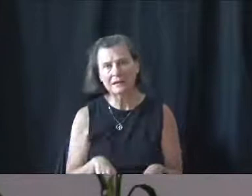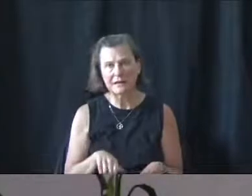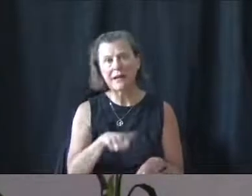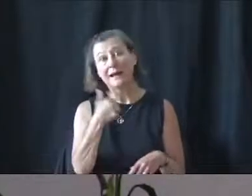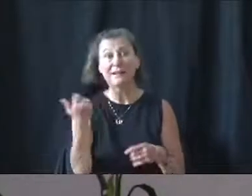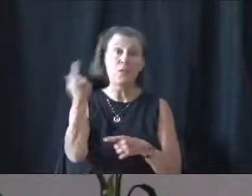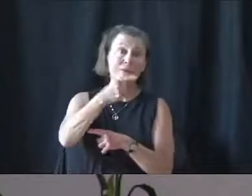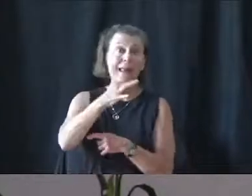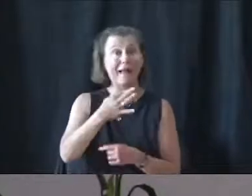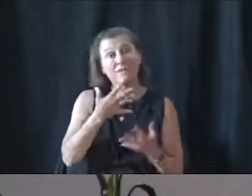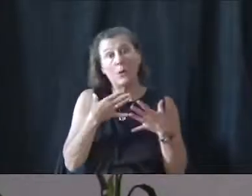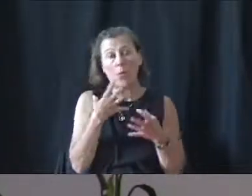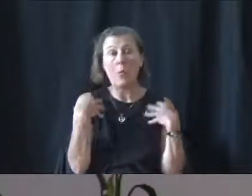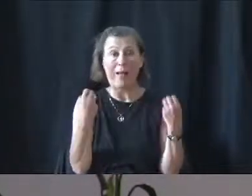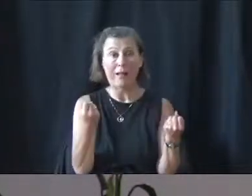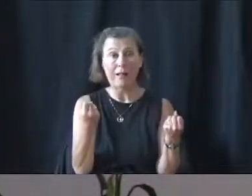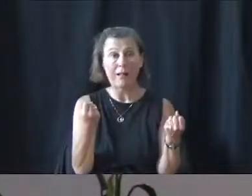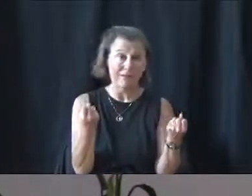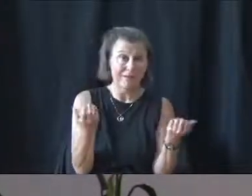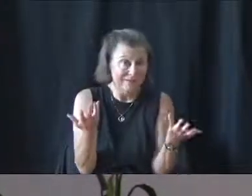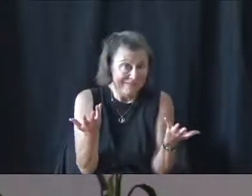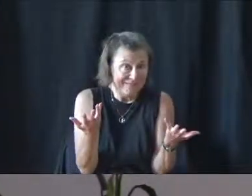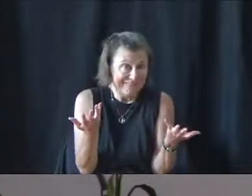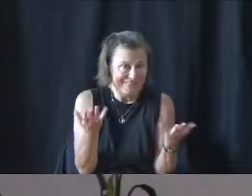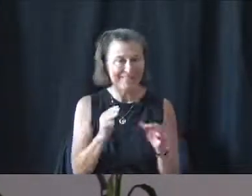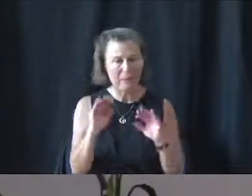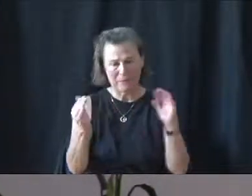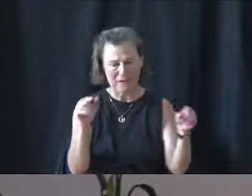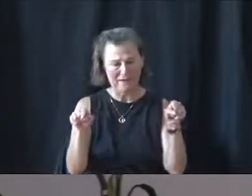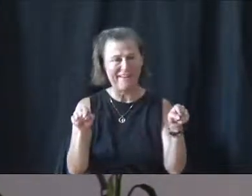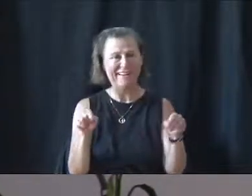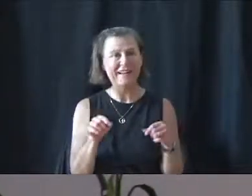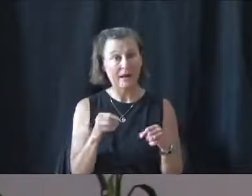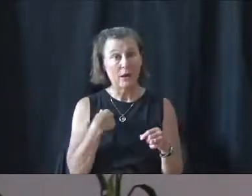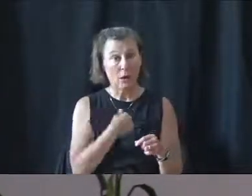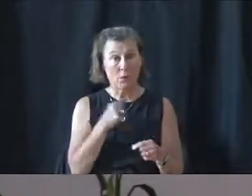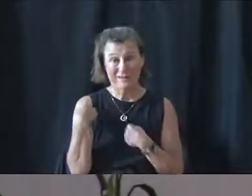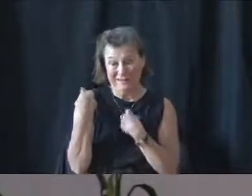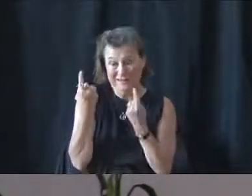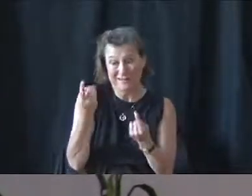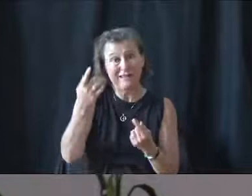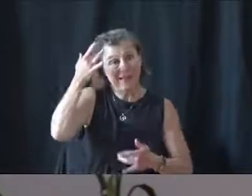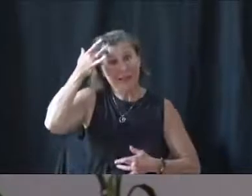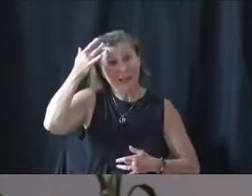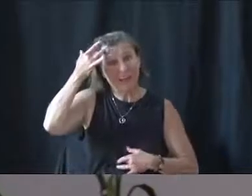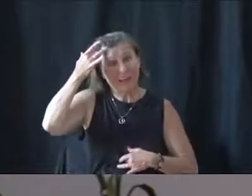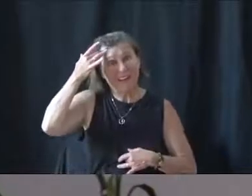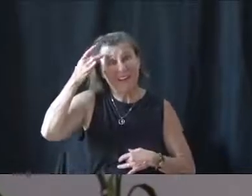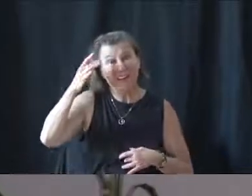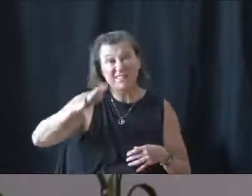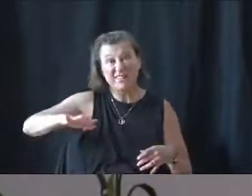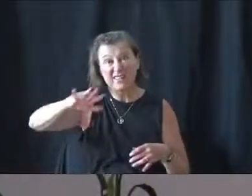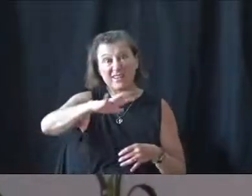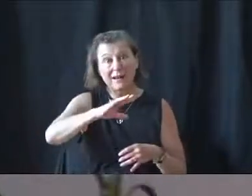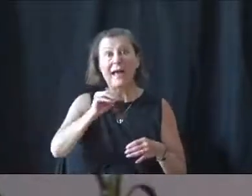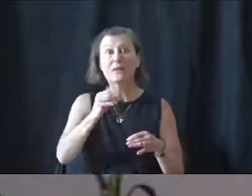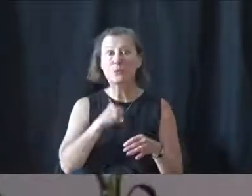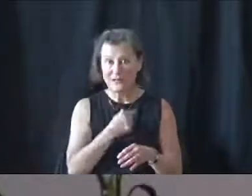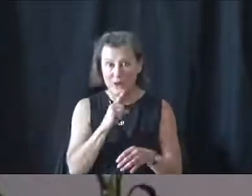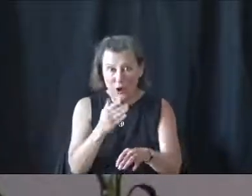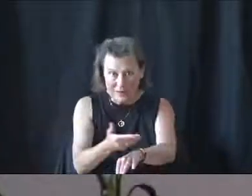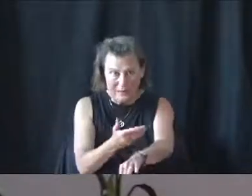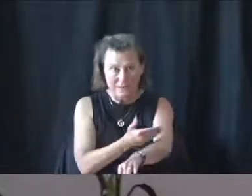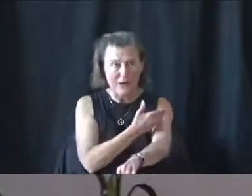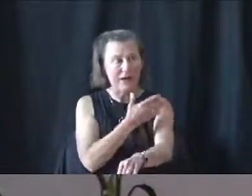well. Right? And we've been ill and we're getting better. And we have moments like this of